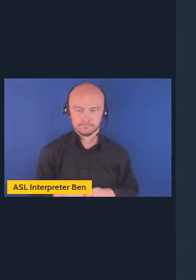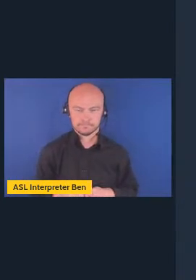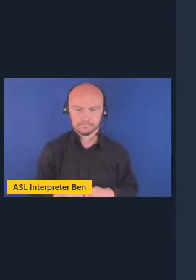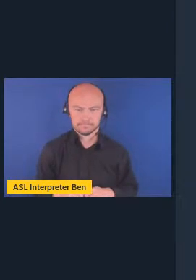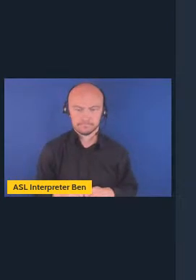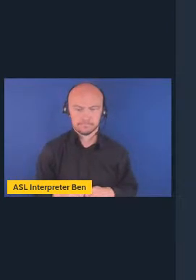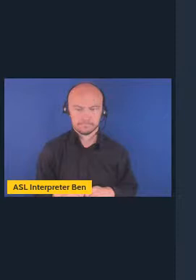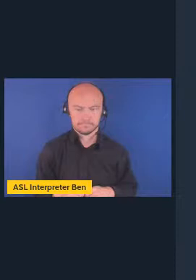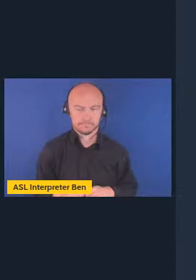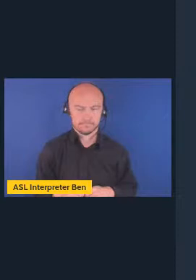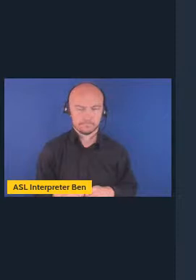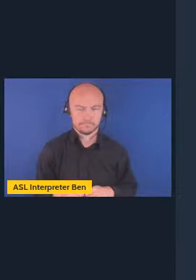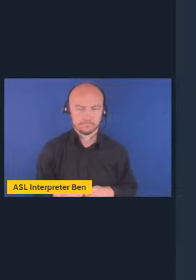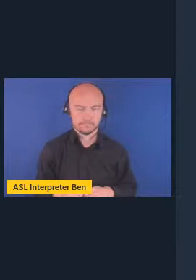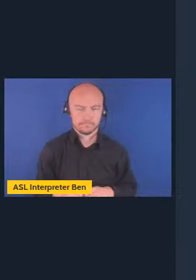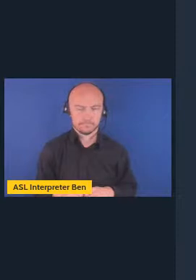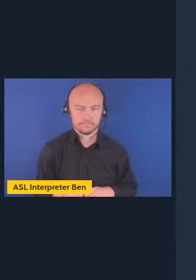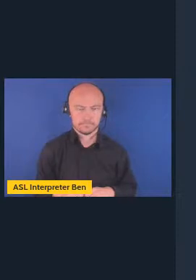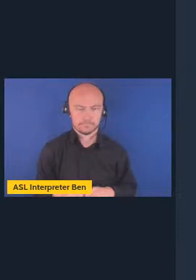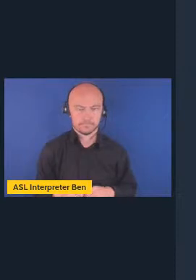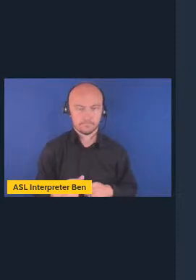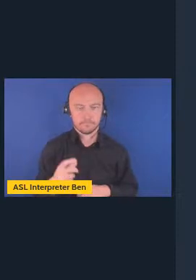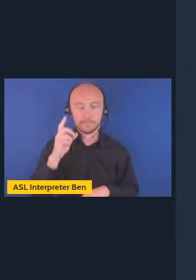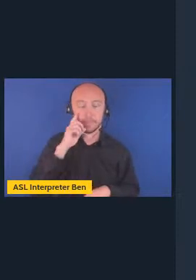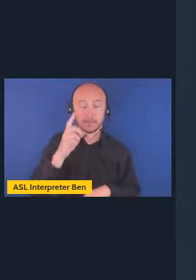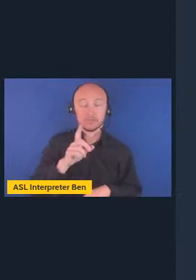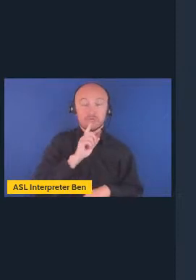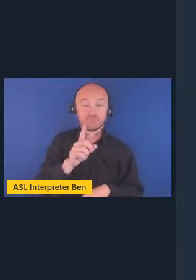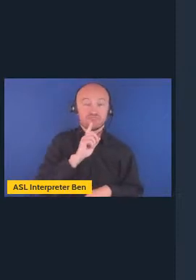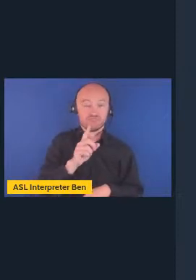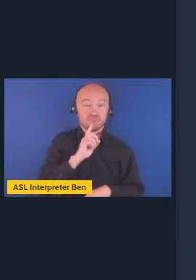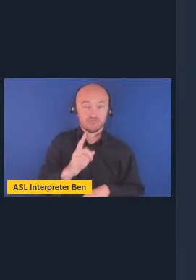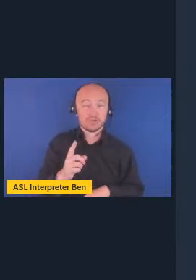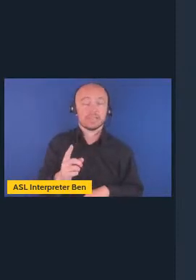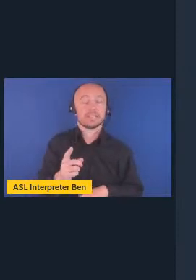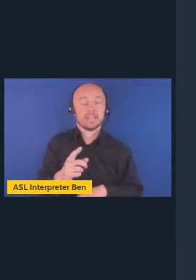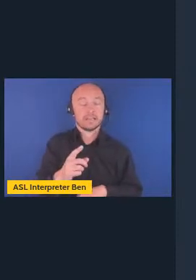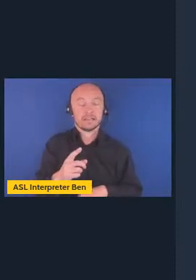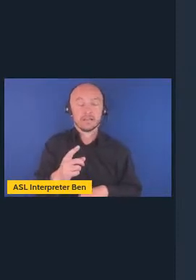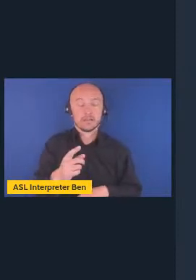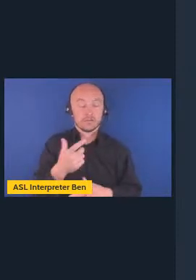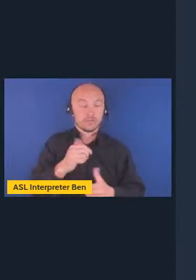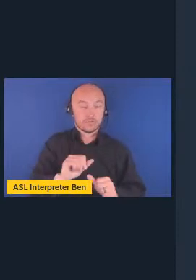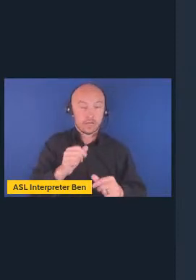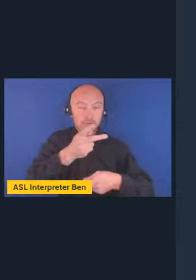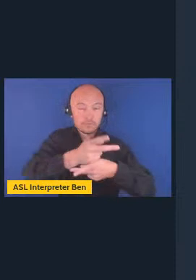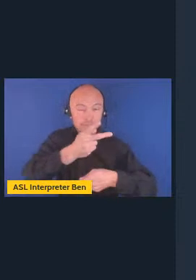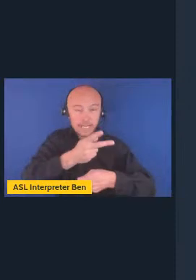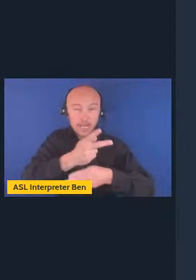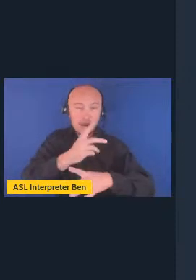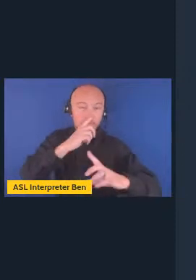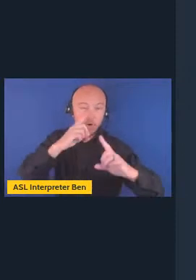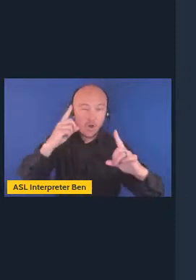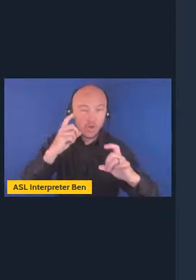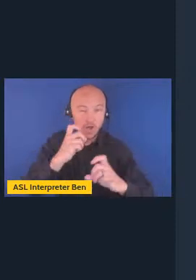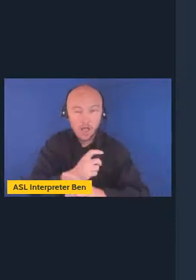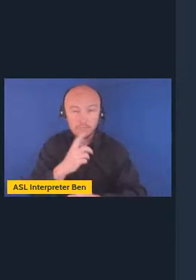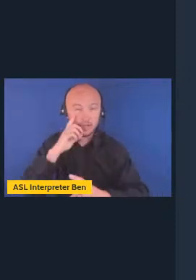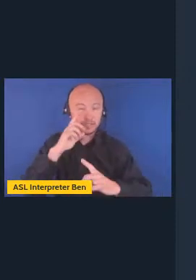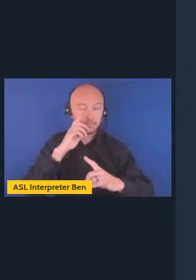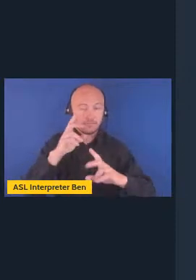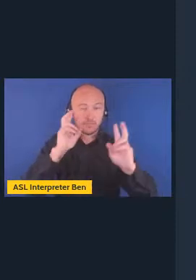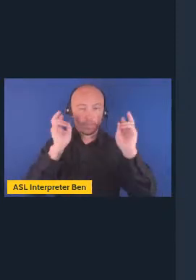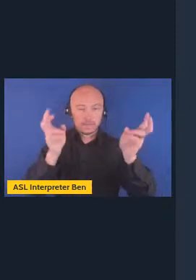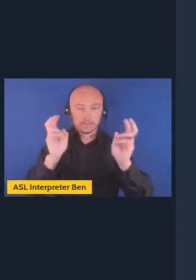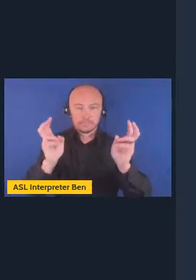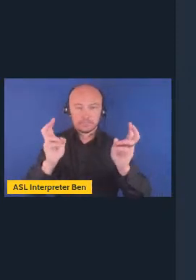At its heart, Projen strives to improve the developer experience of managing complex configuration of software projects. So a